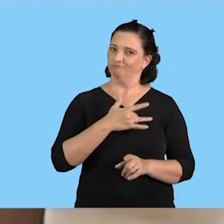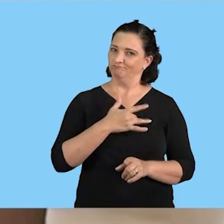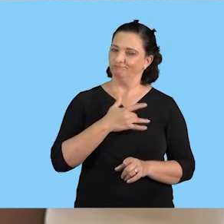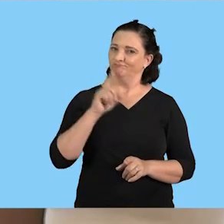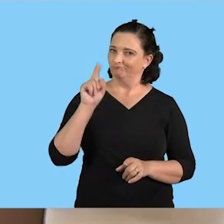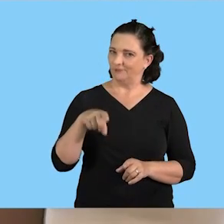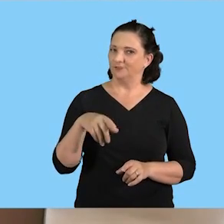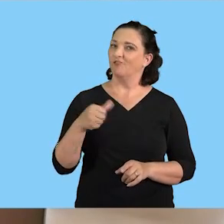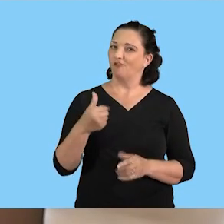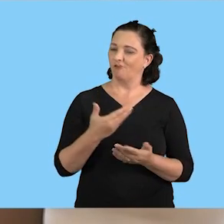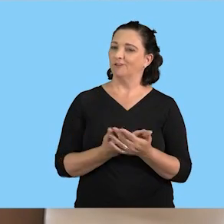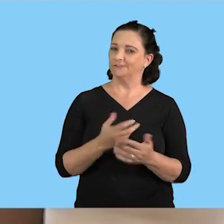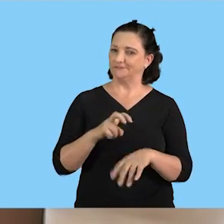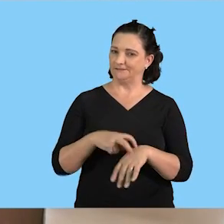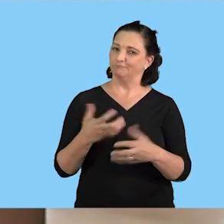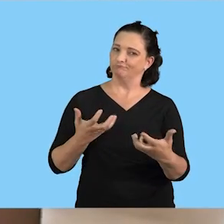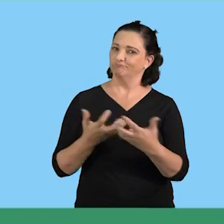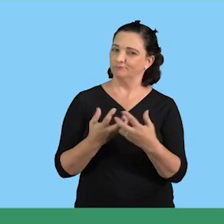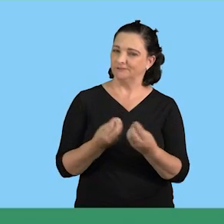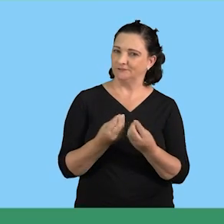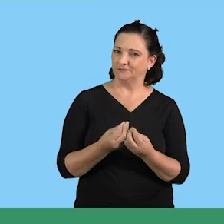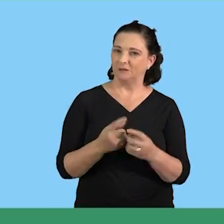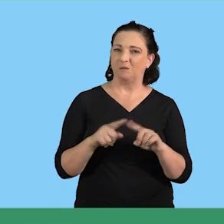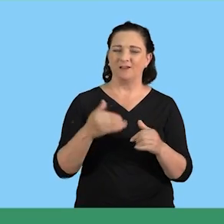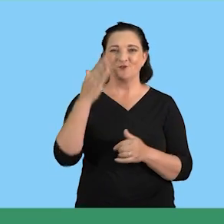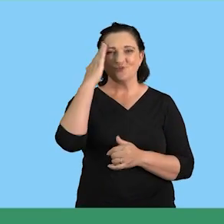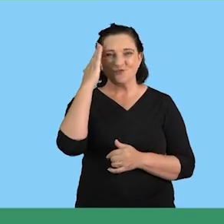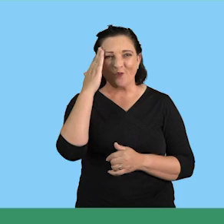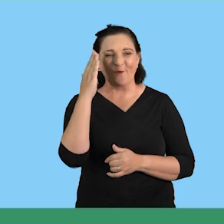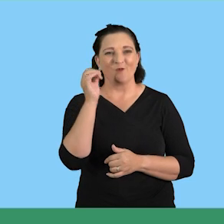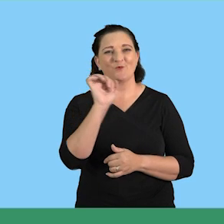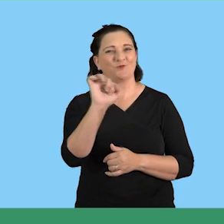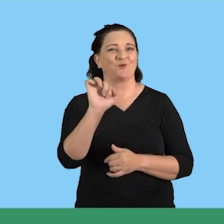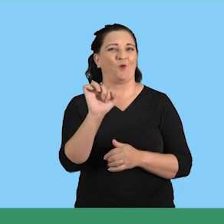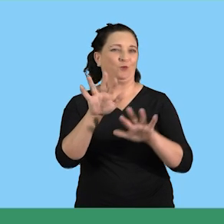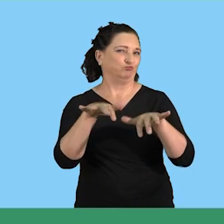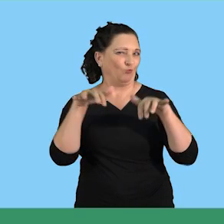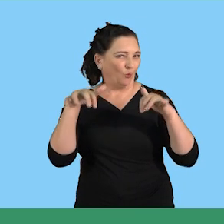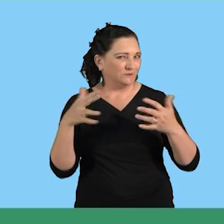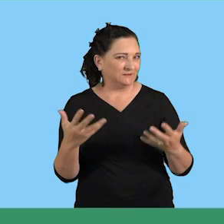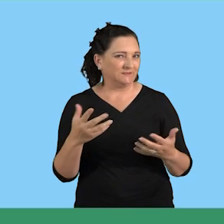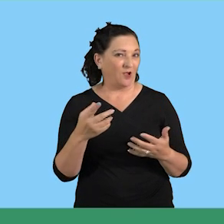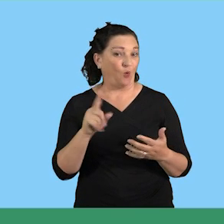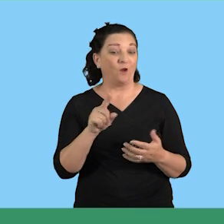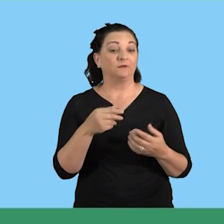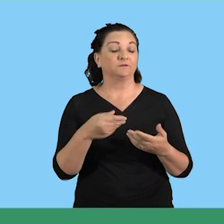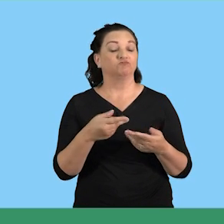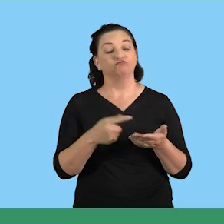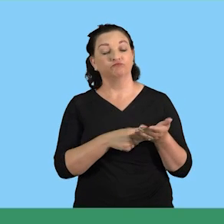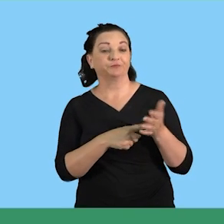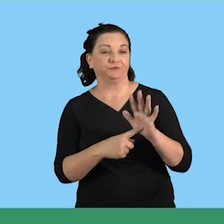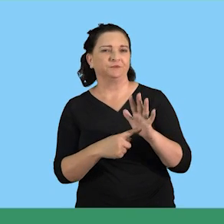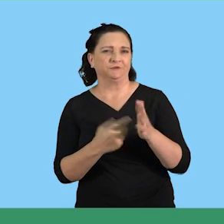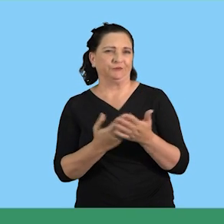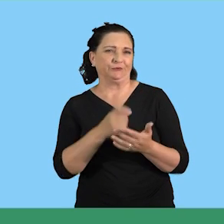meaningful and appropriate. So obviously you're looking at the target market, know your audience, rather the people that you are presenting